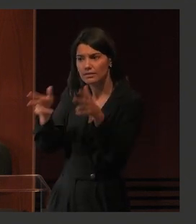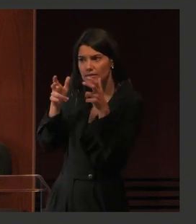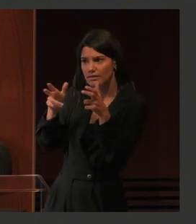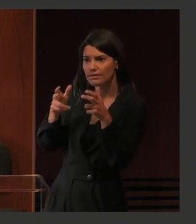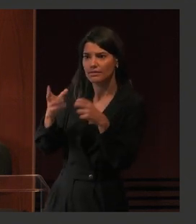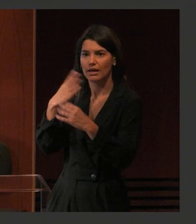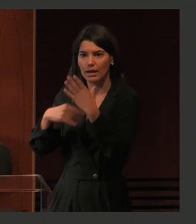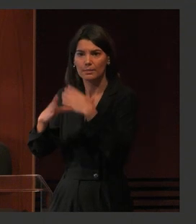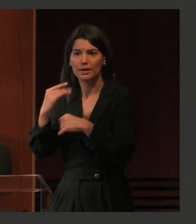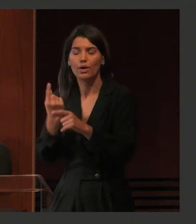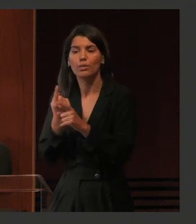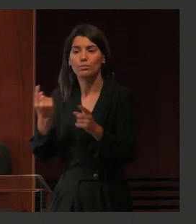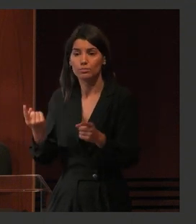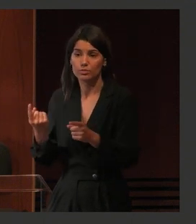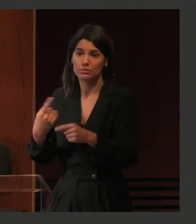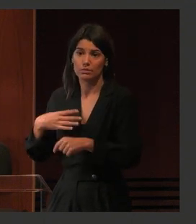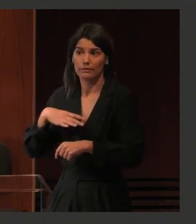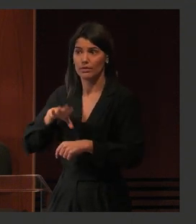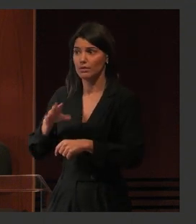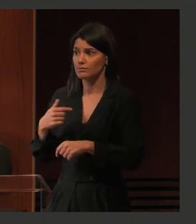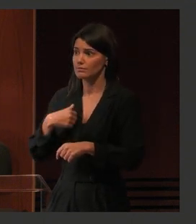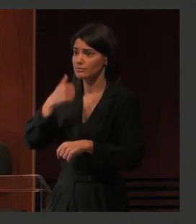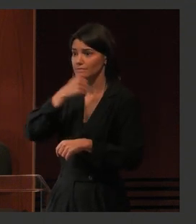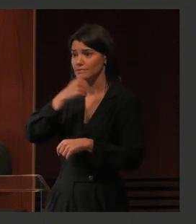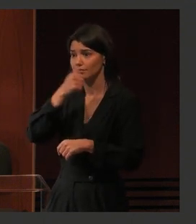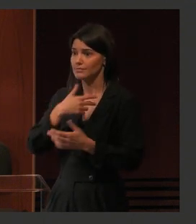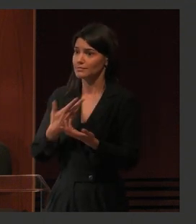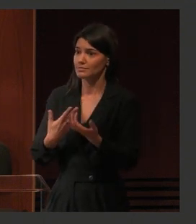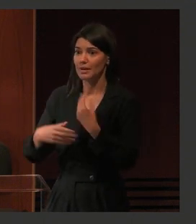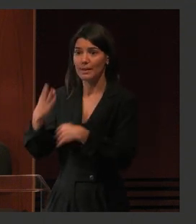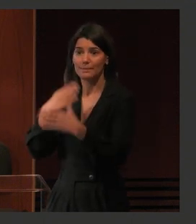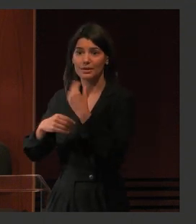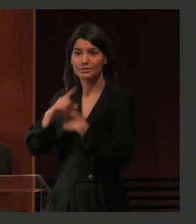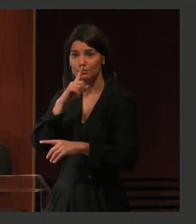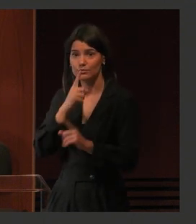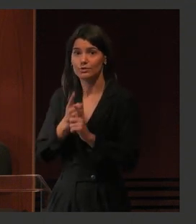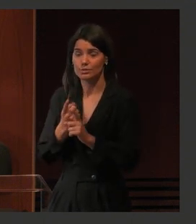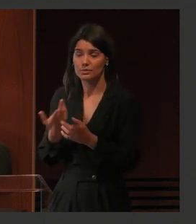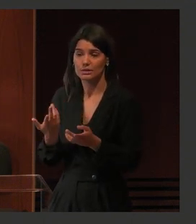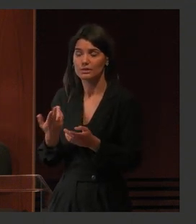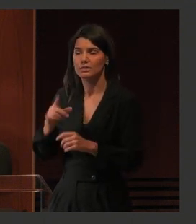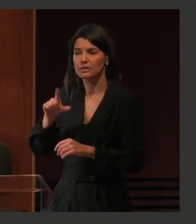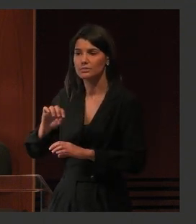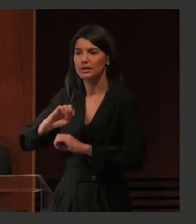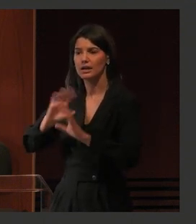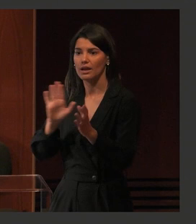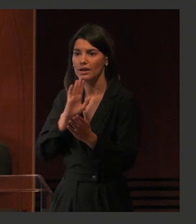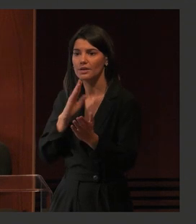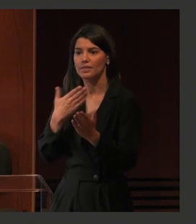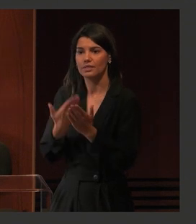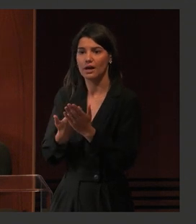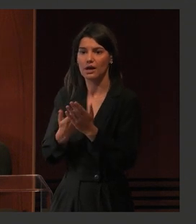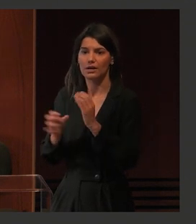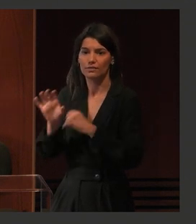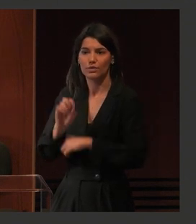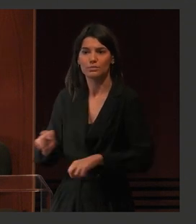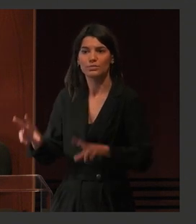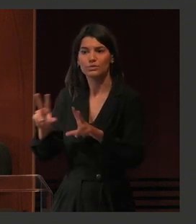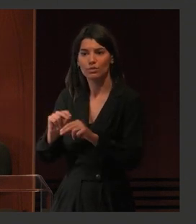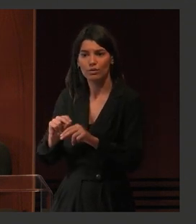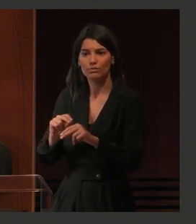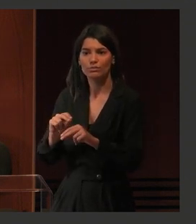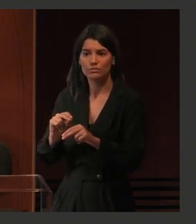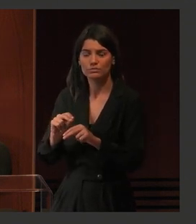to be entertained, the pupils. And it is, of course, giving new ways of creating creativity